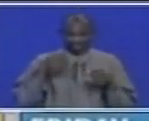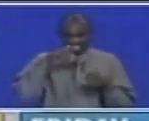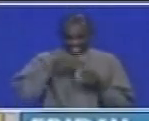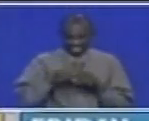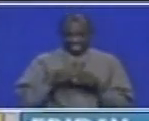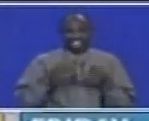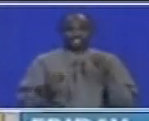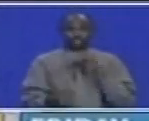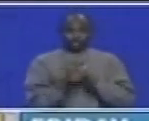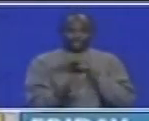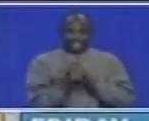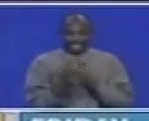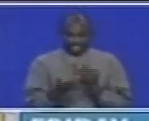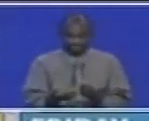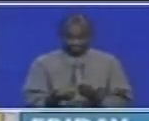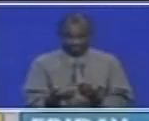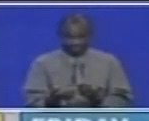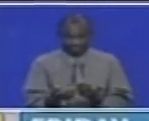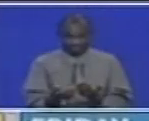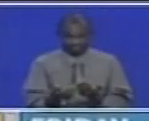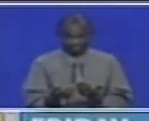or jeopardy?